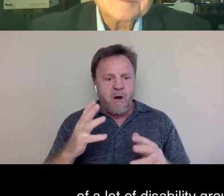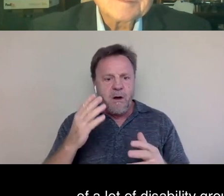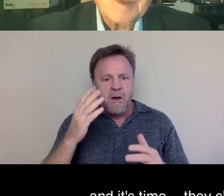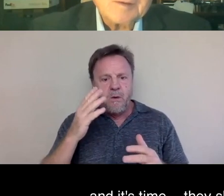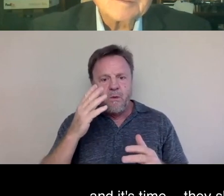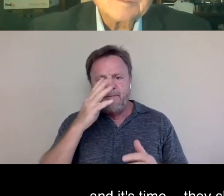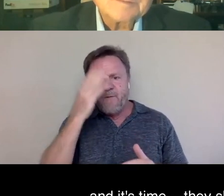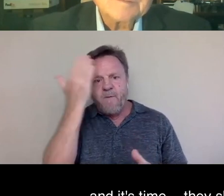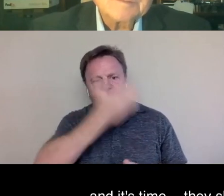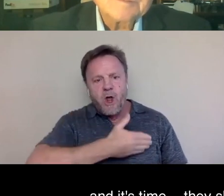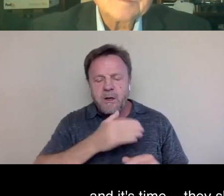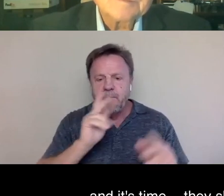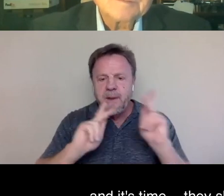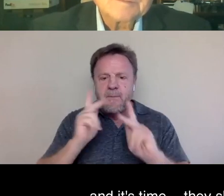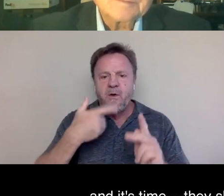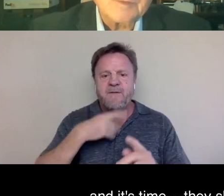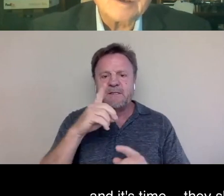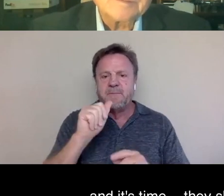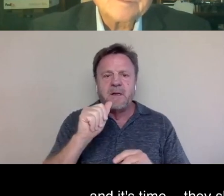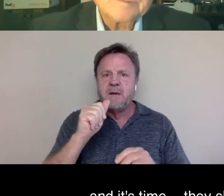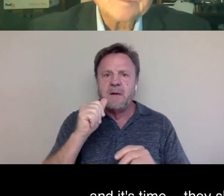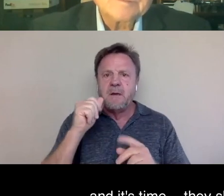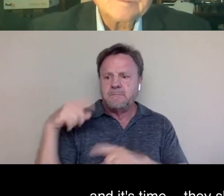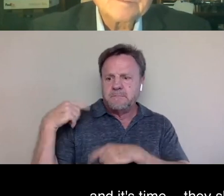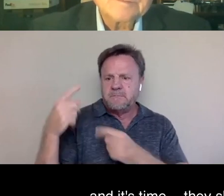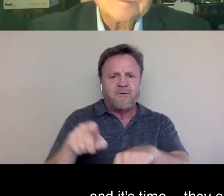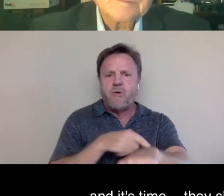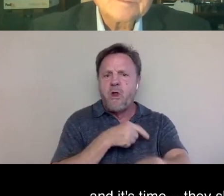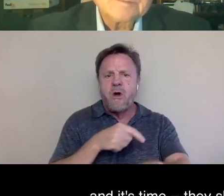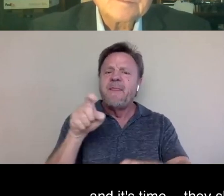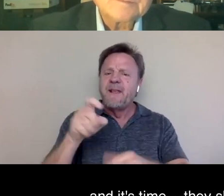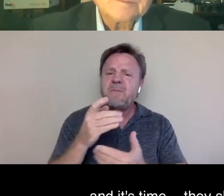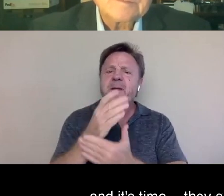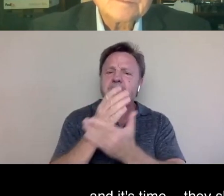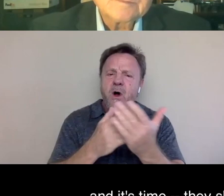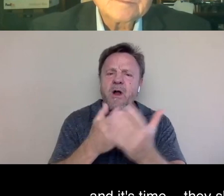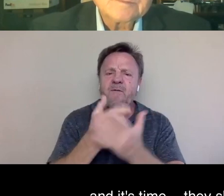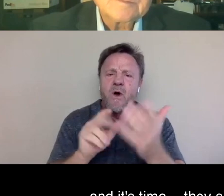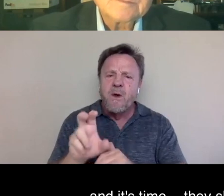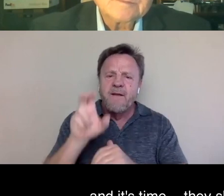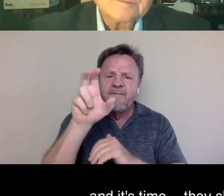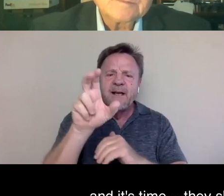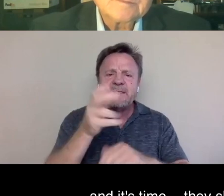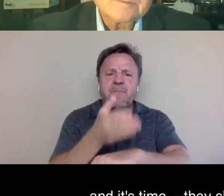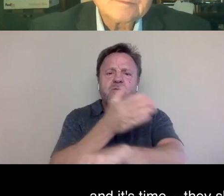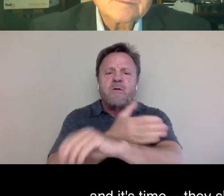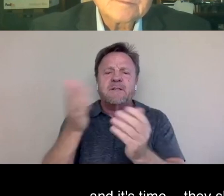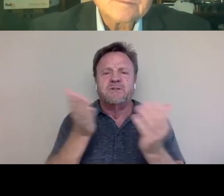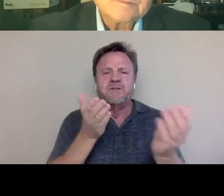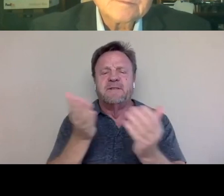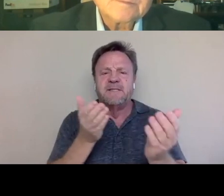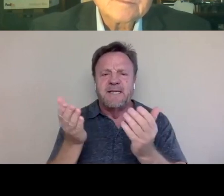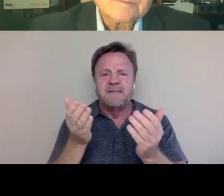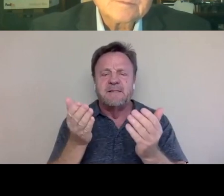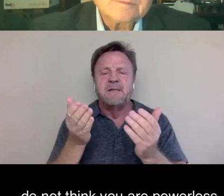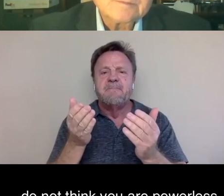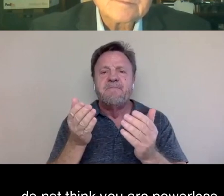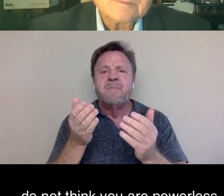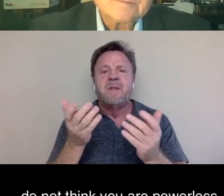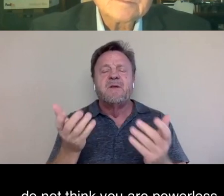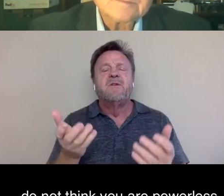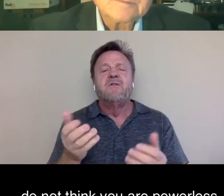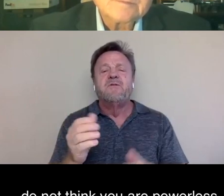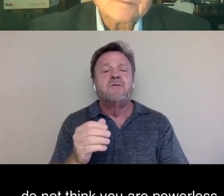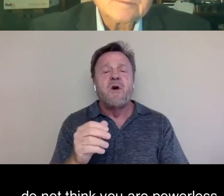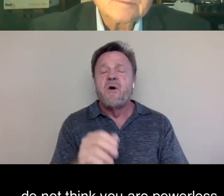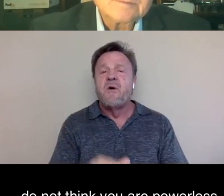long, and it's time they are should be a part of what we're investing in and improving services for. So do not